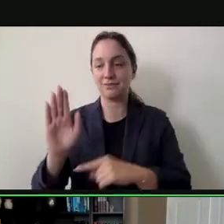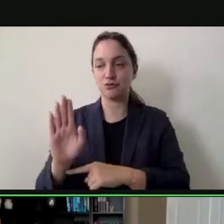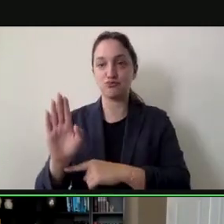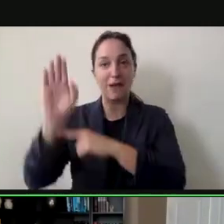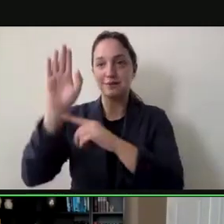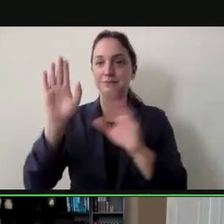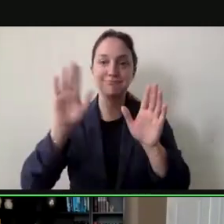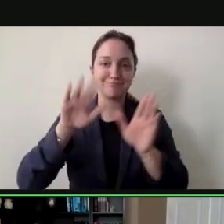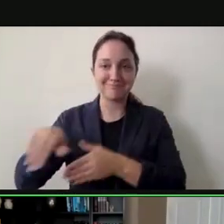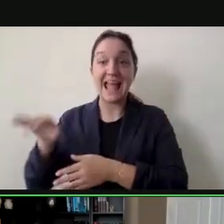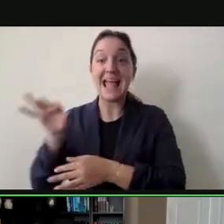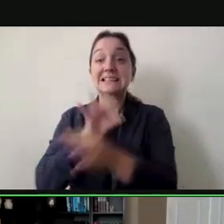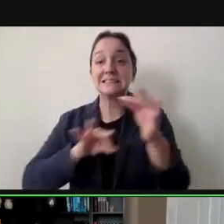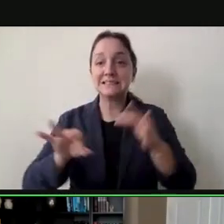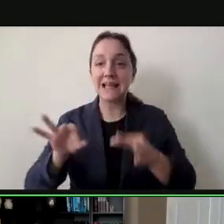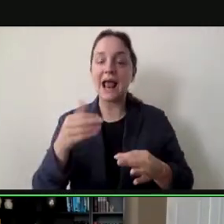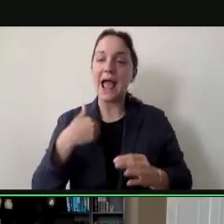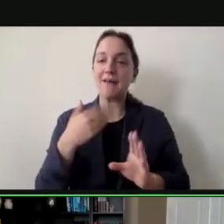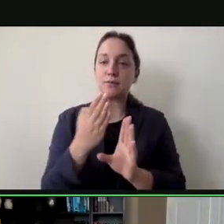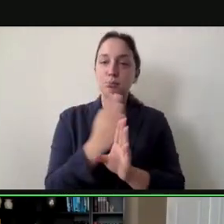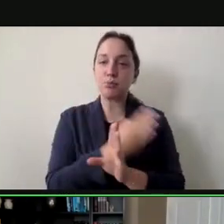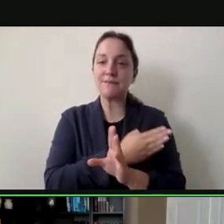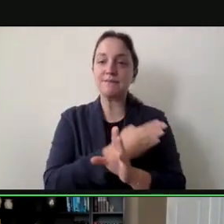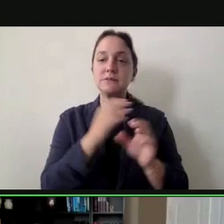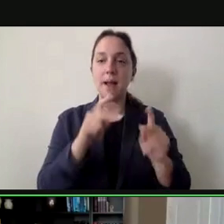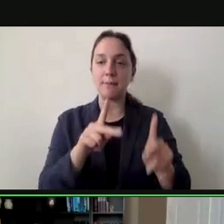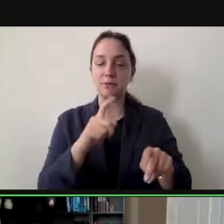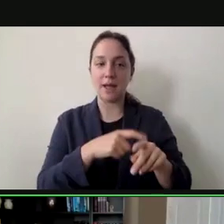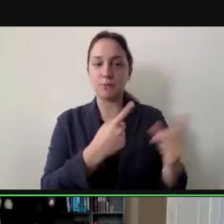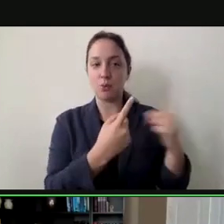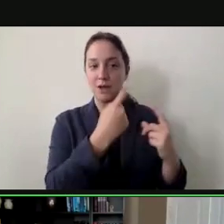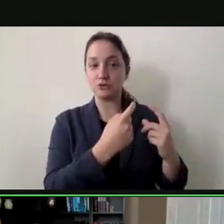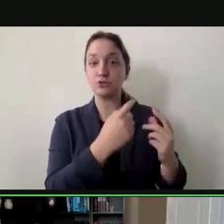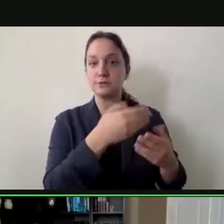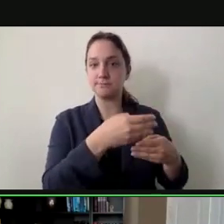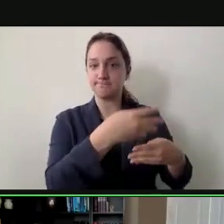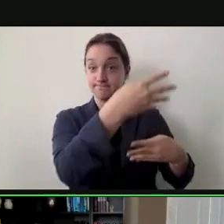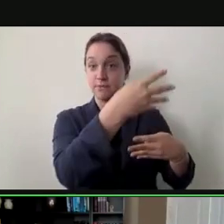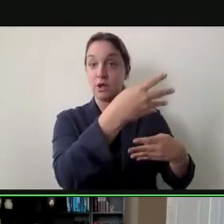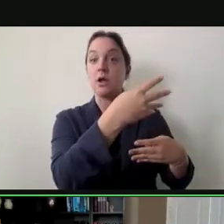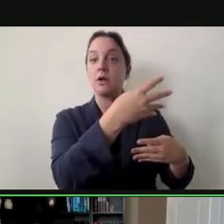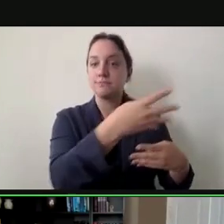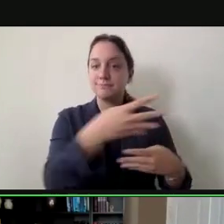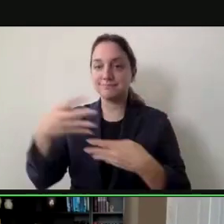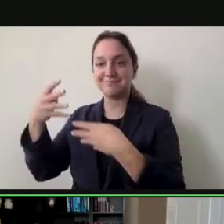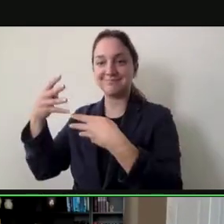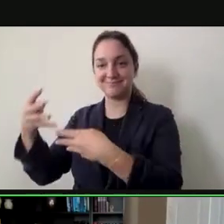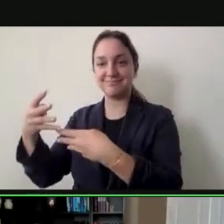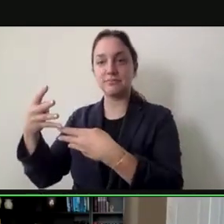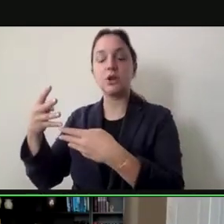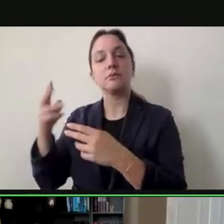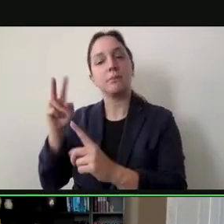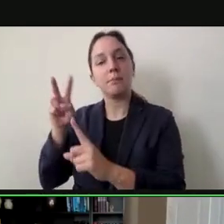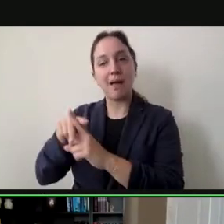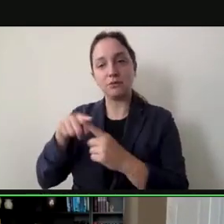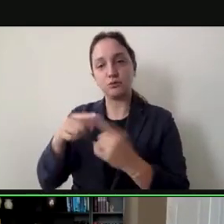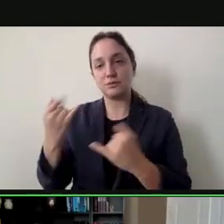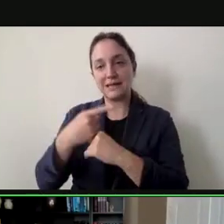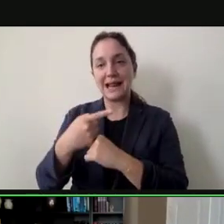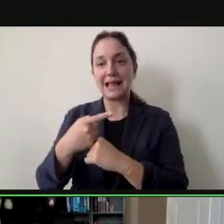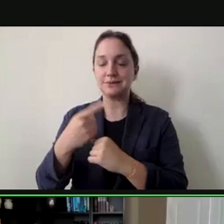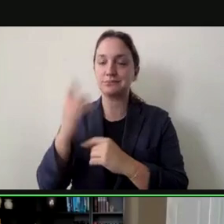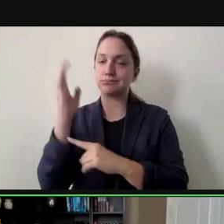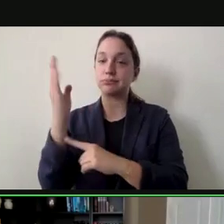we reviewed those questions and we used them to inform our discussion today, as well as the Q&A portion of this